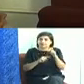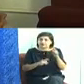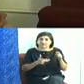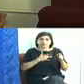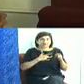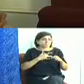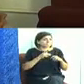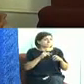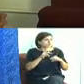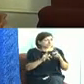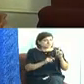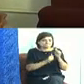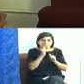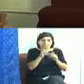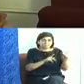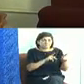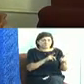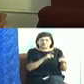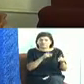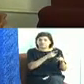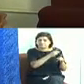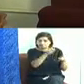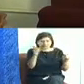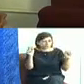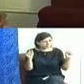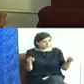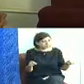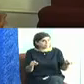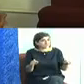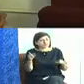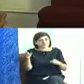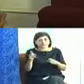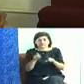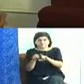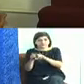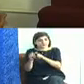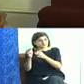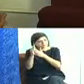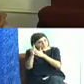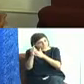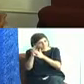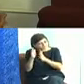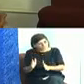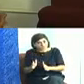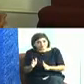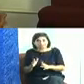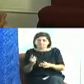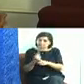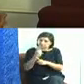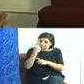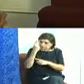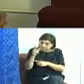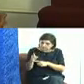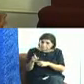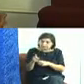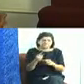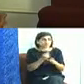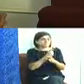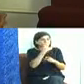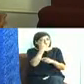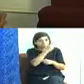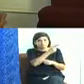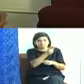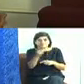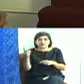touch. So with him as your leader, this song is appropriate for you, Pastor Keith, and it's appropriate for